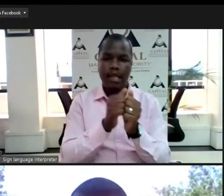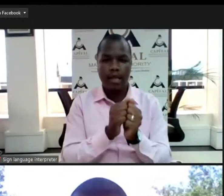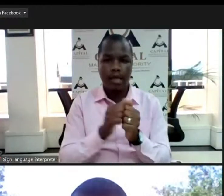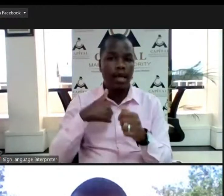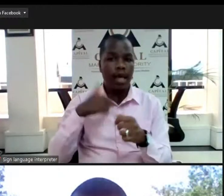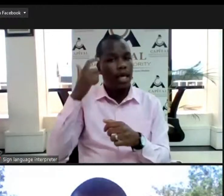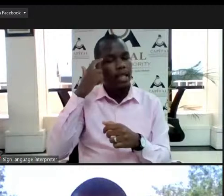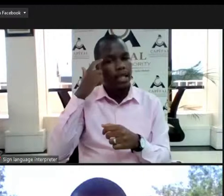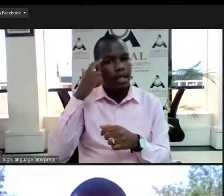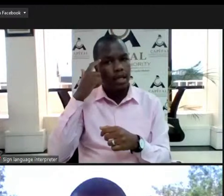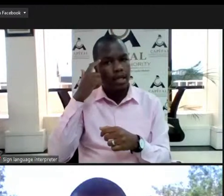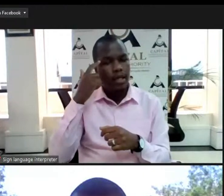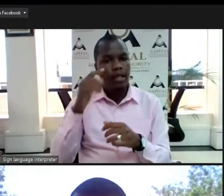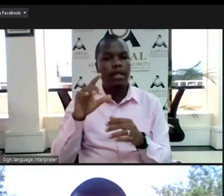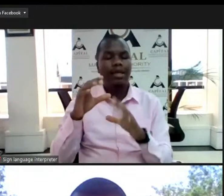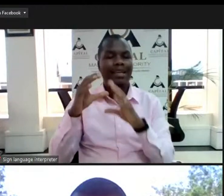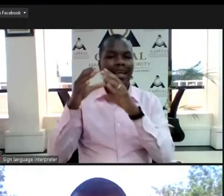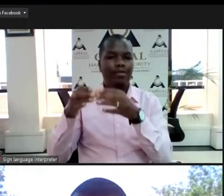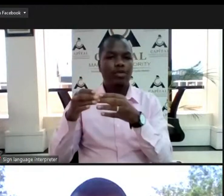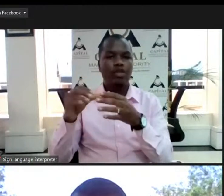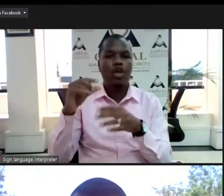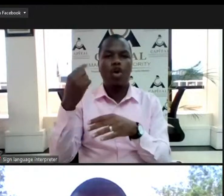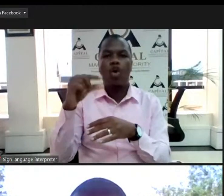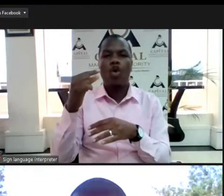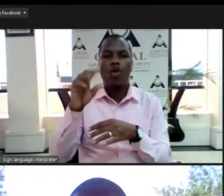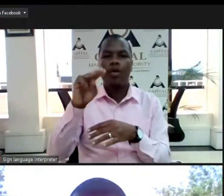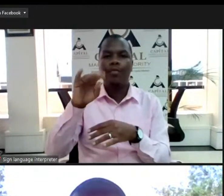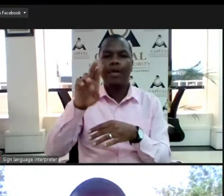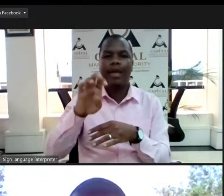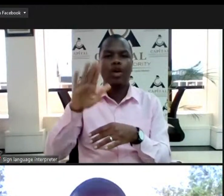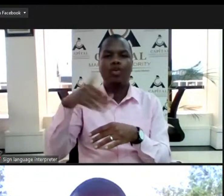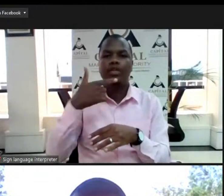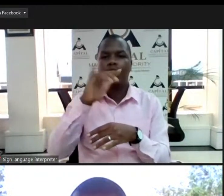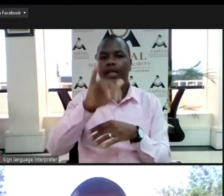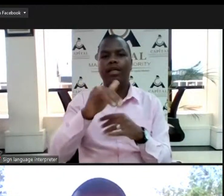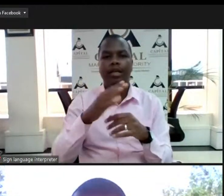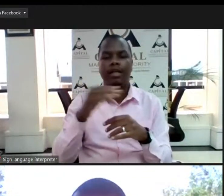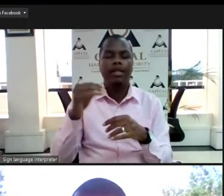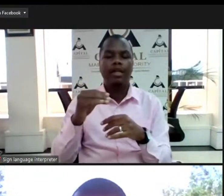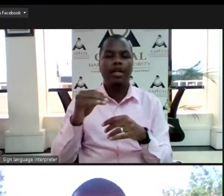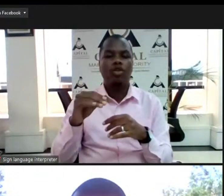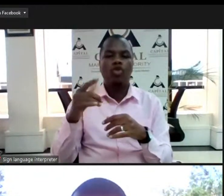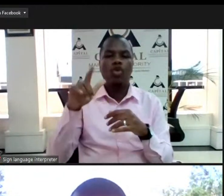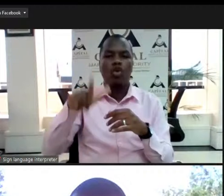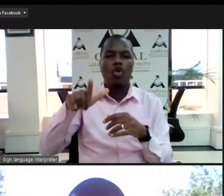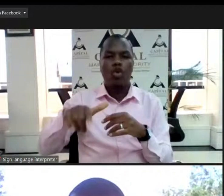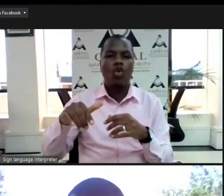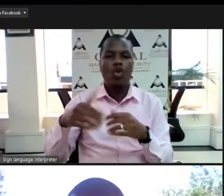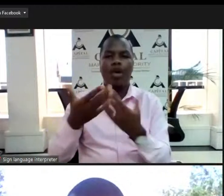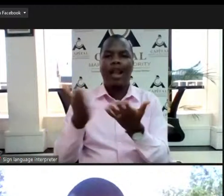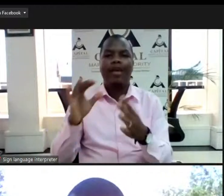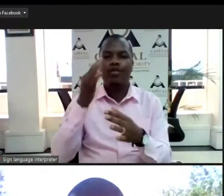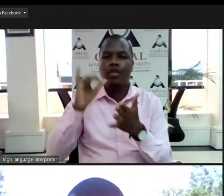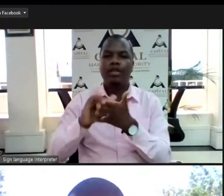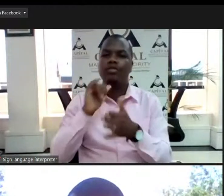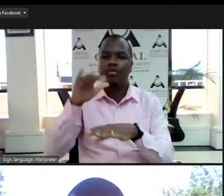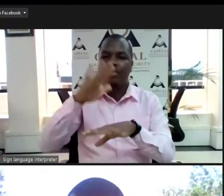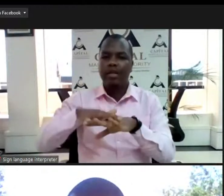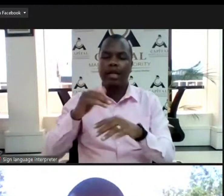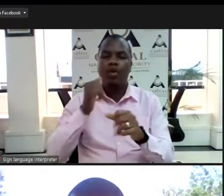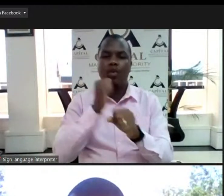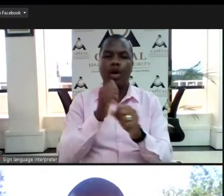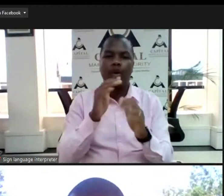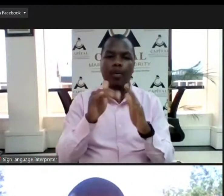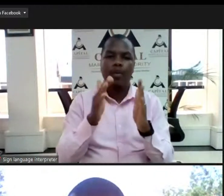think diaspora is the gold mine, I keep saying, and the low-lying fruit untapped that's going to work with the partners